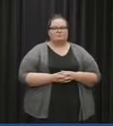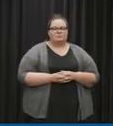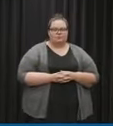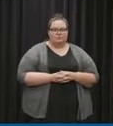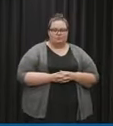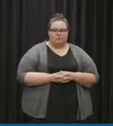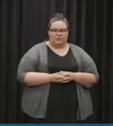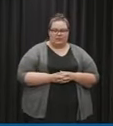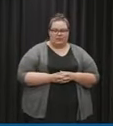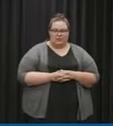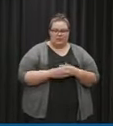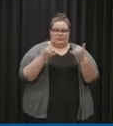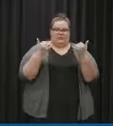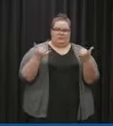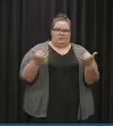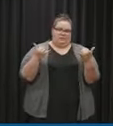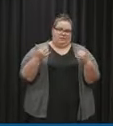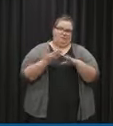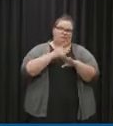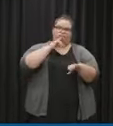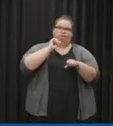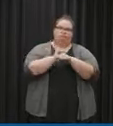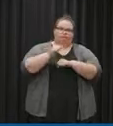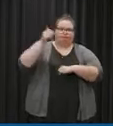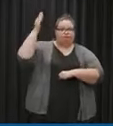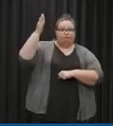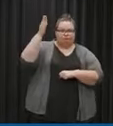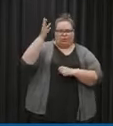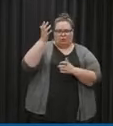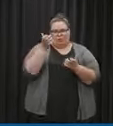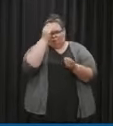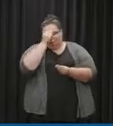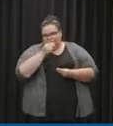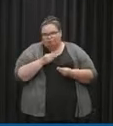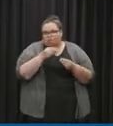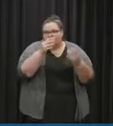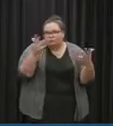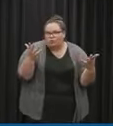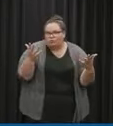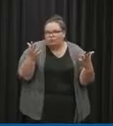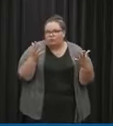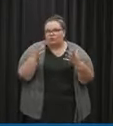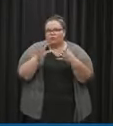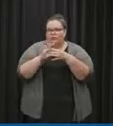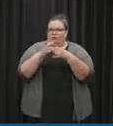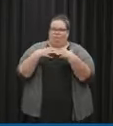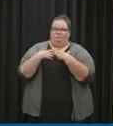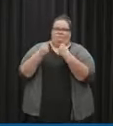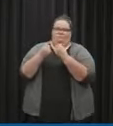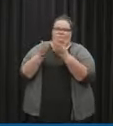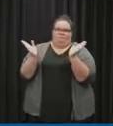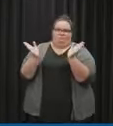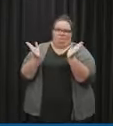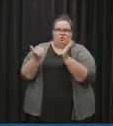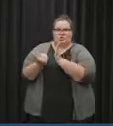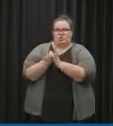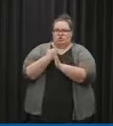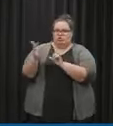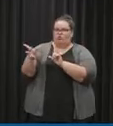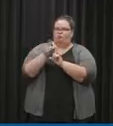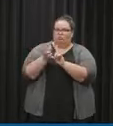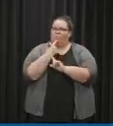today, before I give my official remarks, I just wanted to touch on the update for public health in terms of a new case